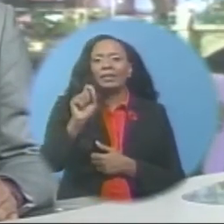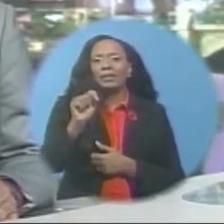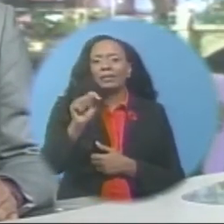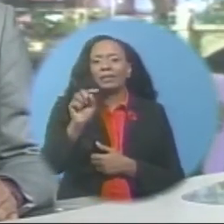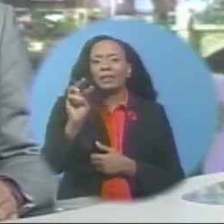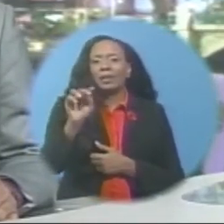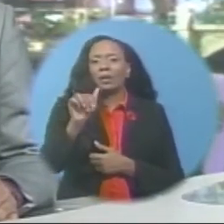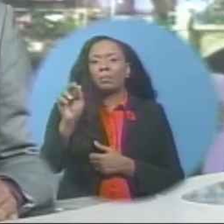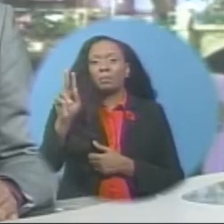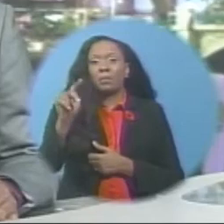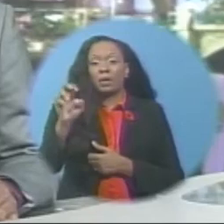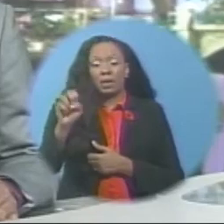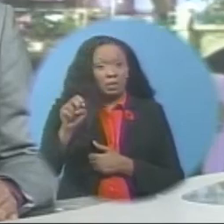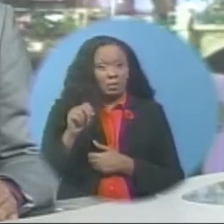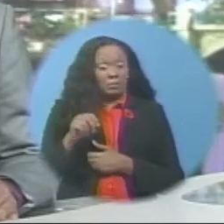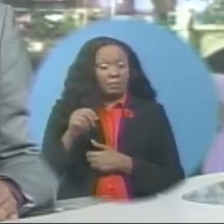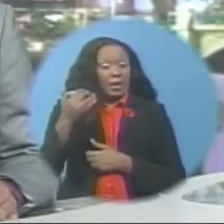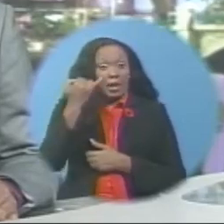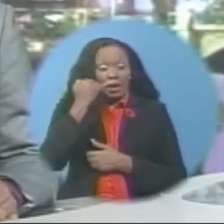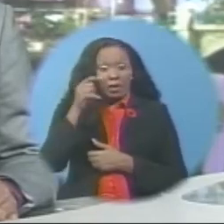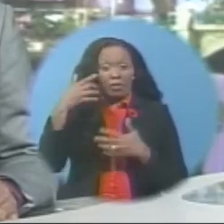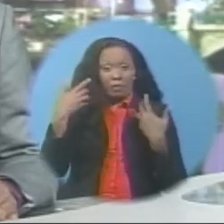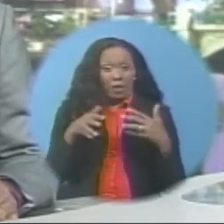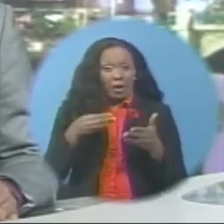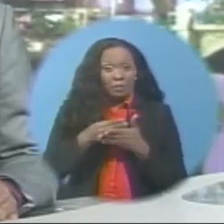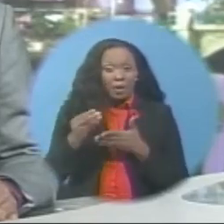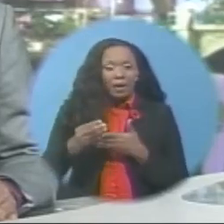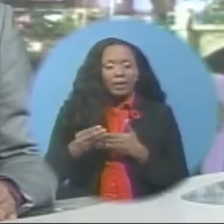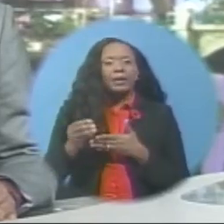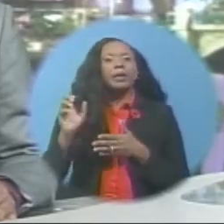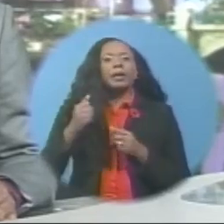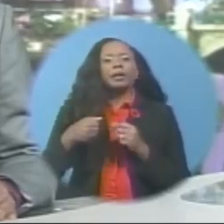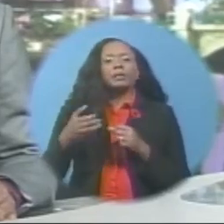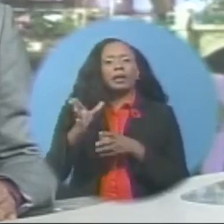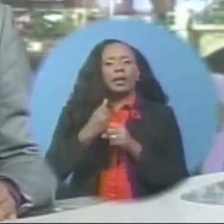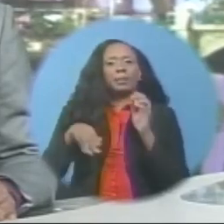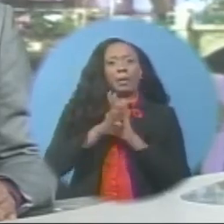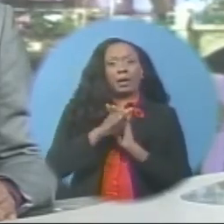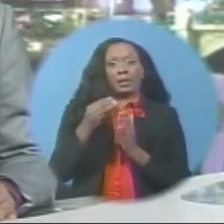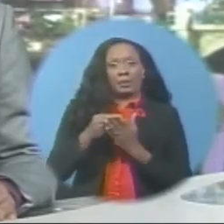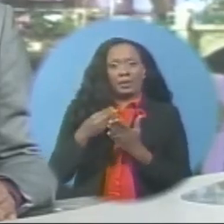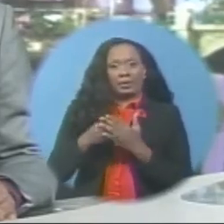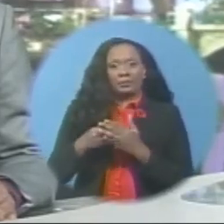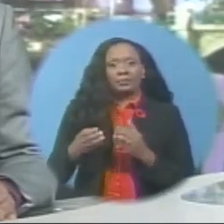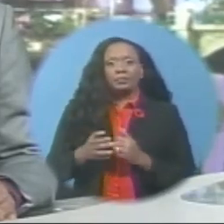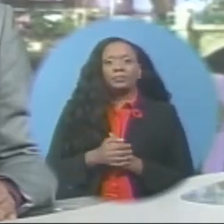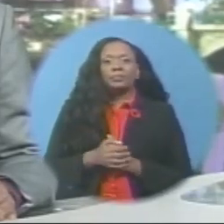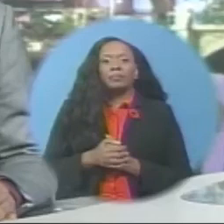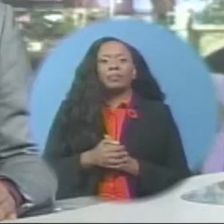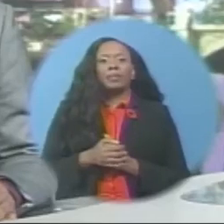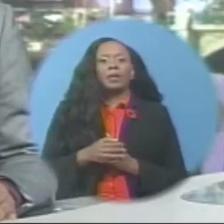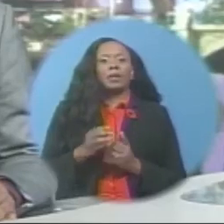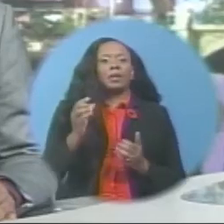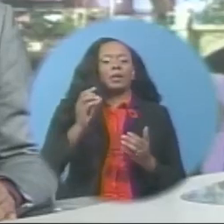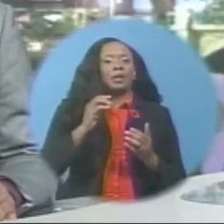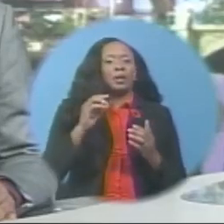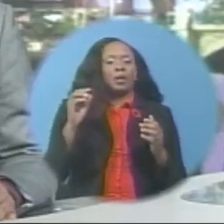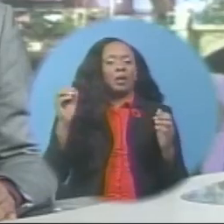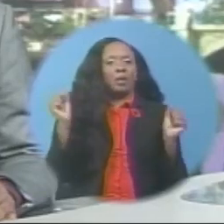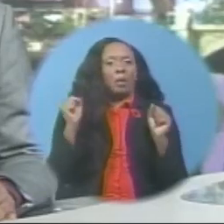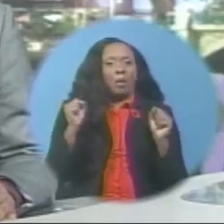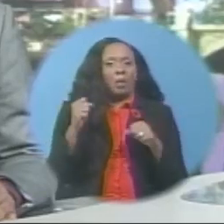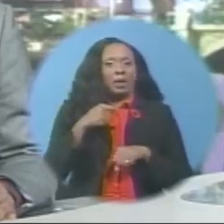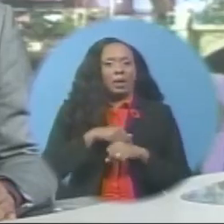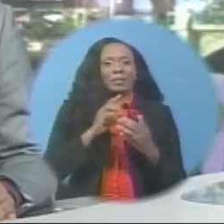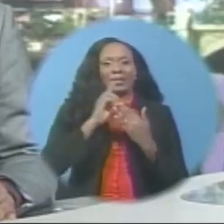a refund. Transat also suspended service for the season, which runs from December 23rd to April 28th. WestJet,